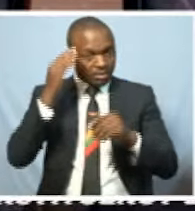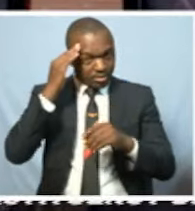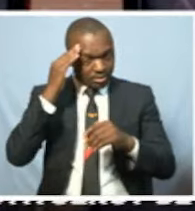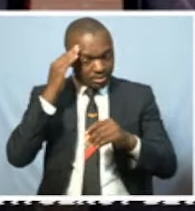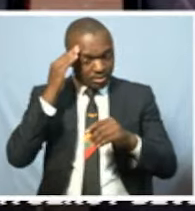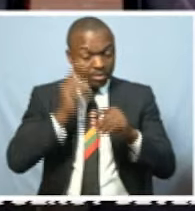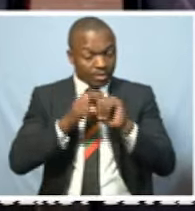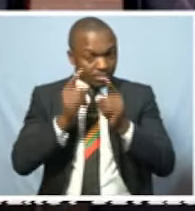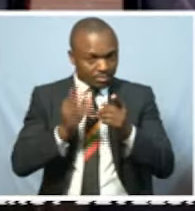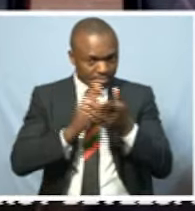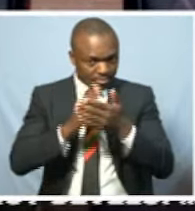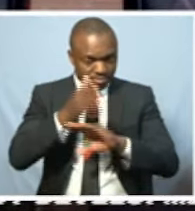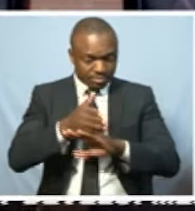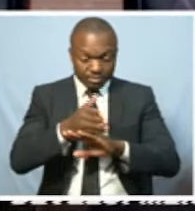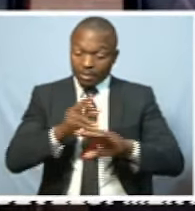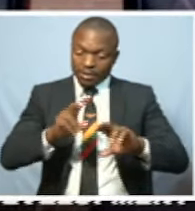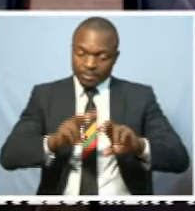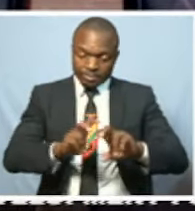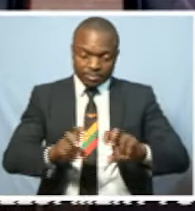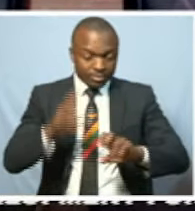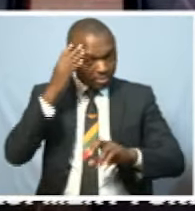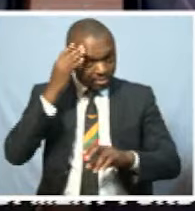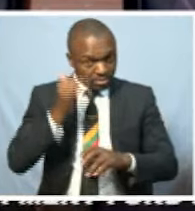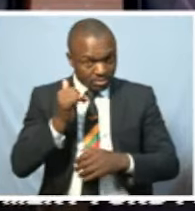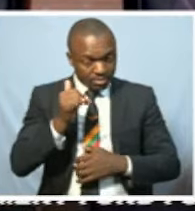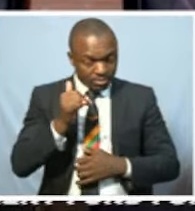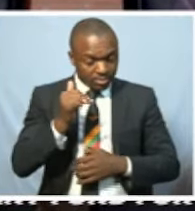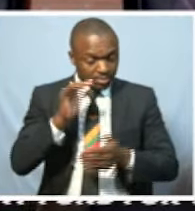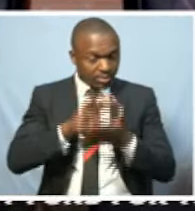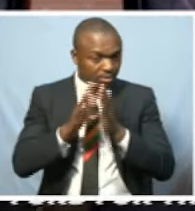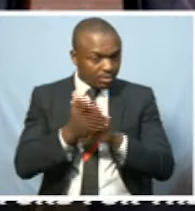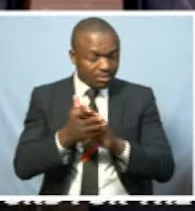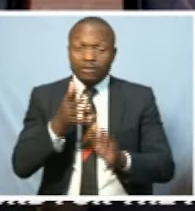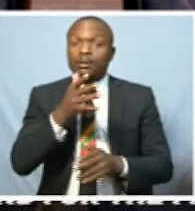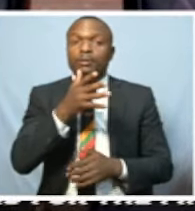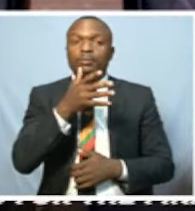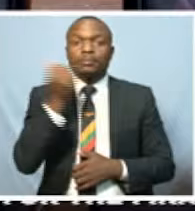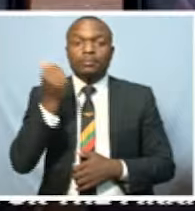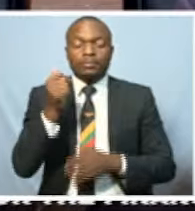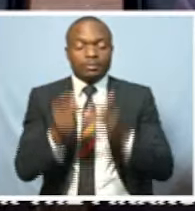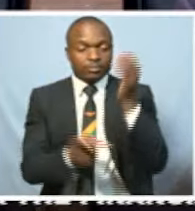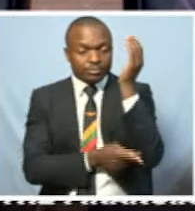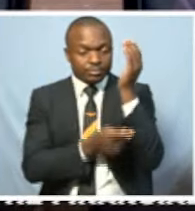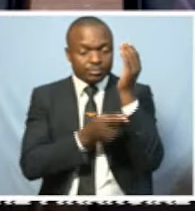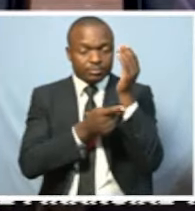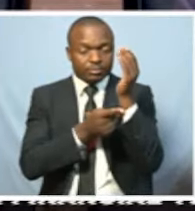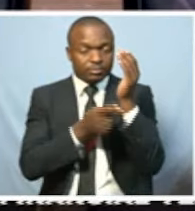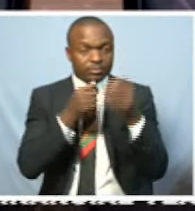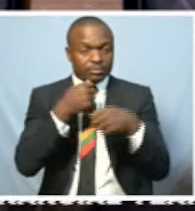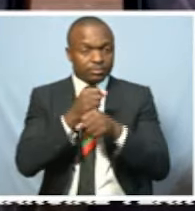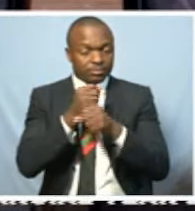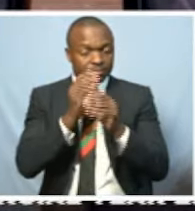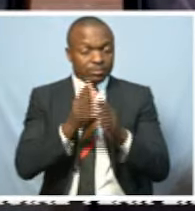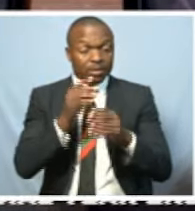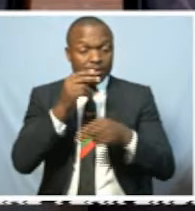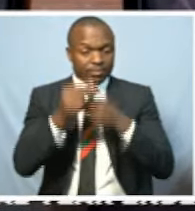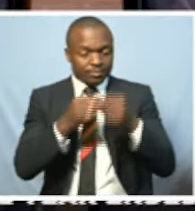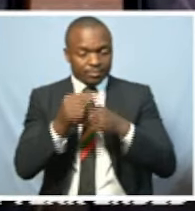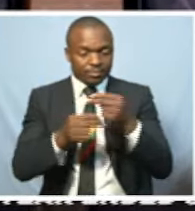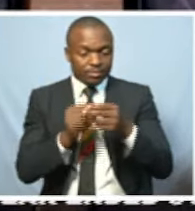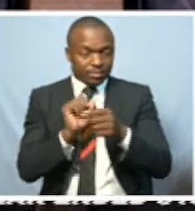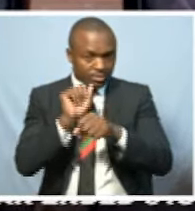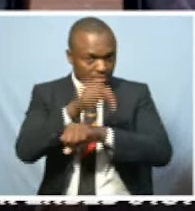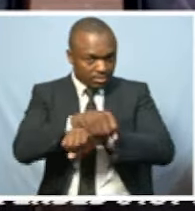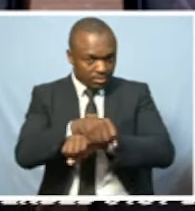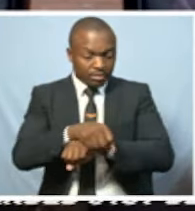But after the evaluation, that's the reason why he even became the best evaluated bidder. That means that he has passed all the